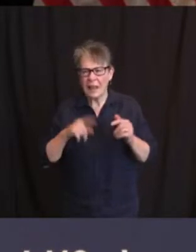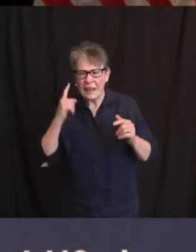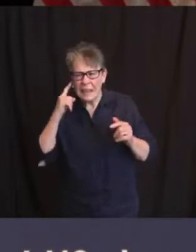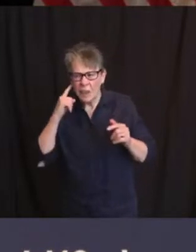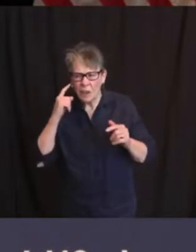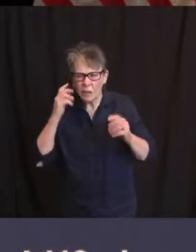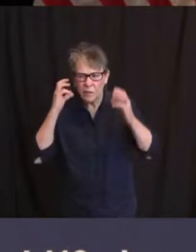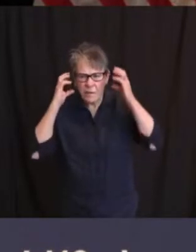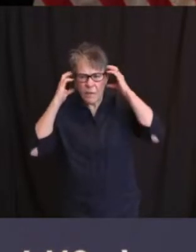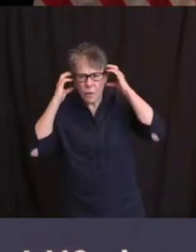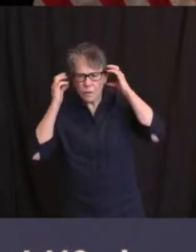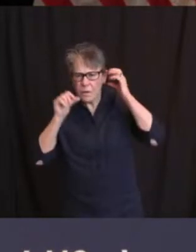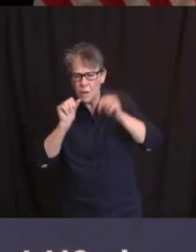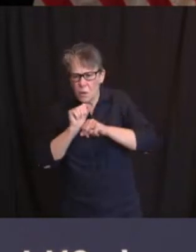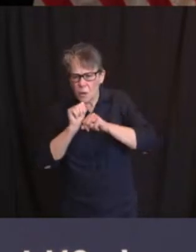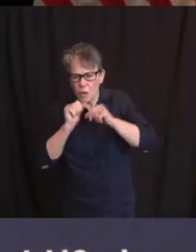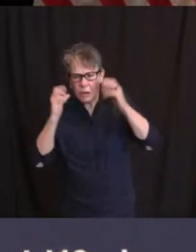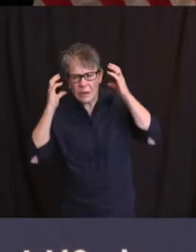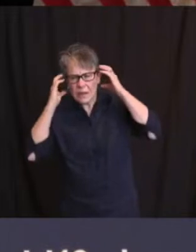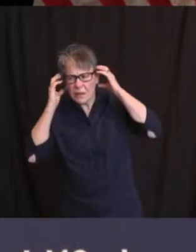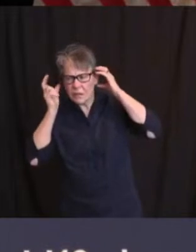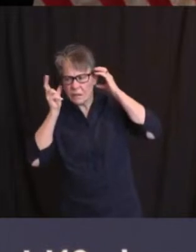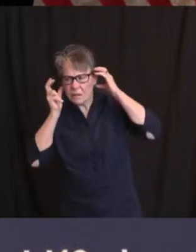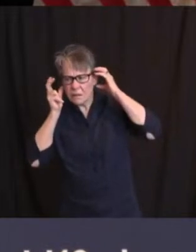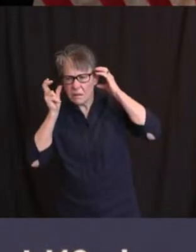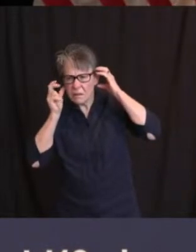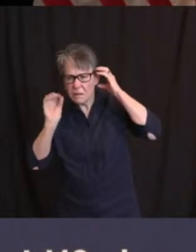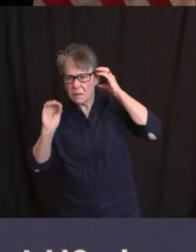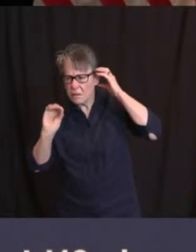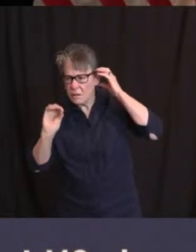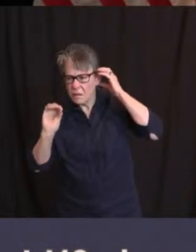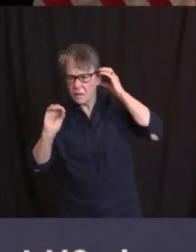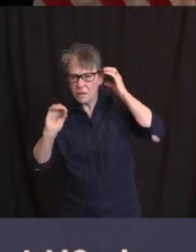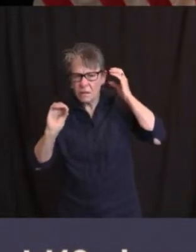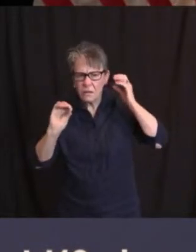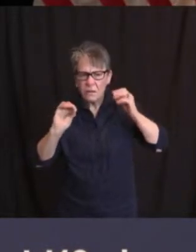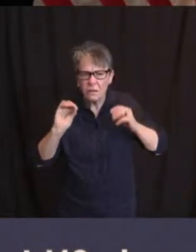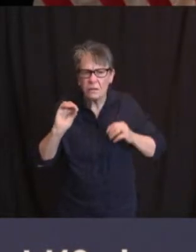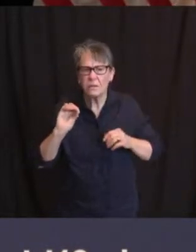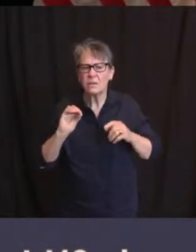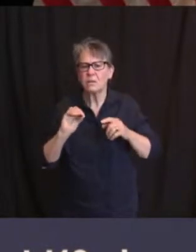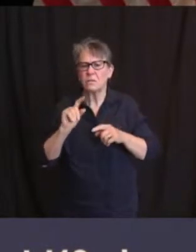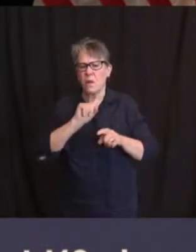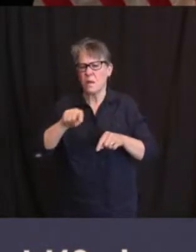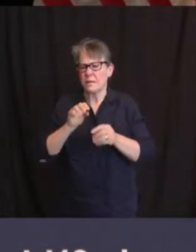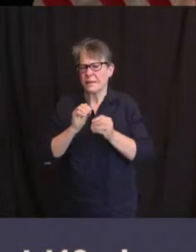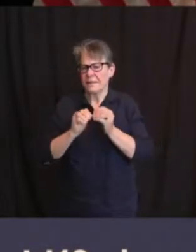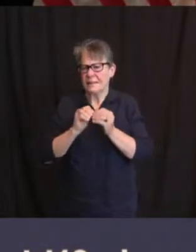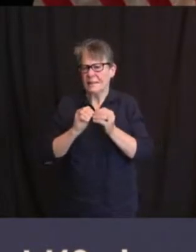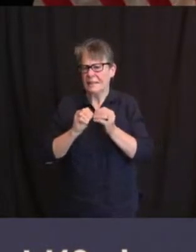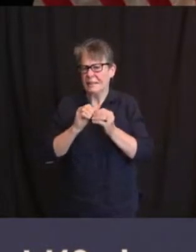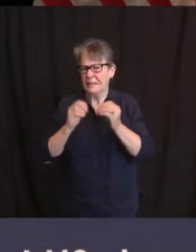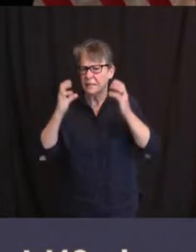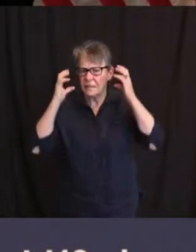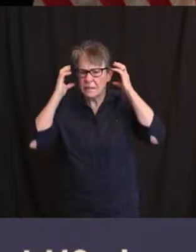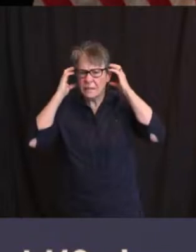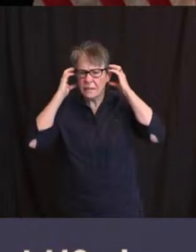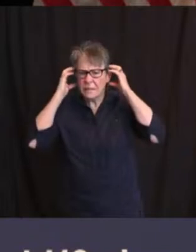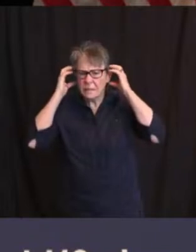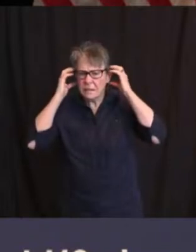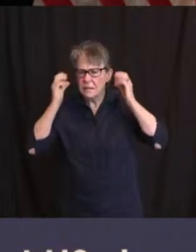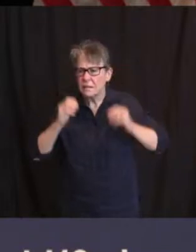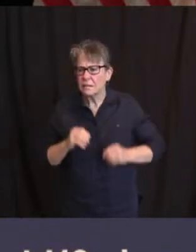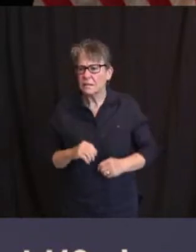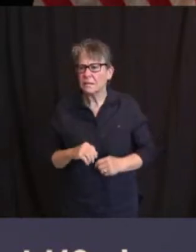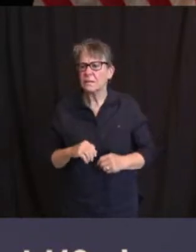Lady. So another reason to be. We're happy to be in the capital city. Good afternoon, everybody. I'm joined by the